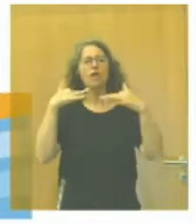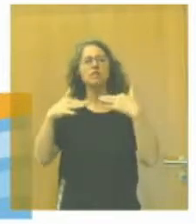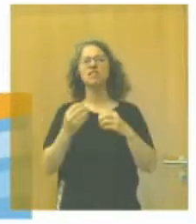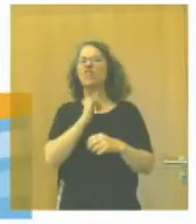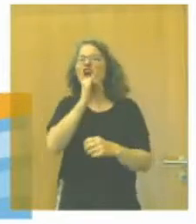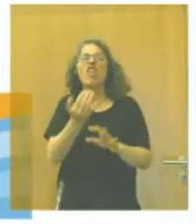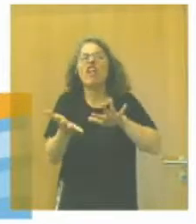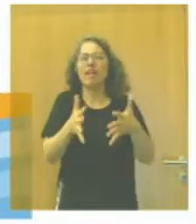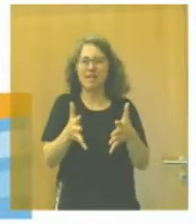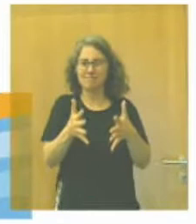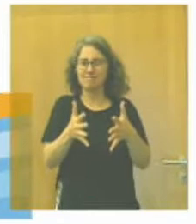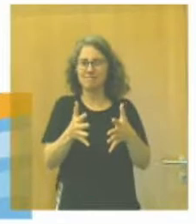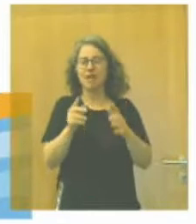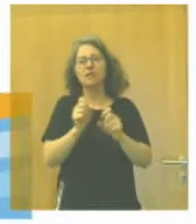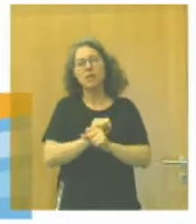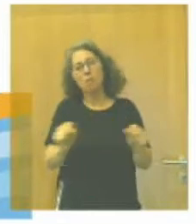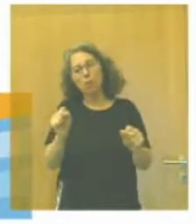Let's see here.